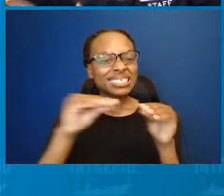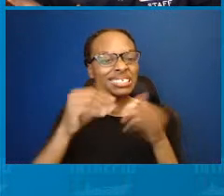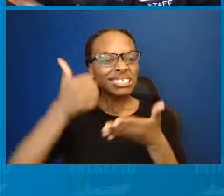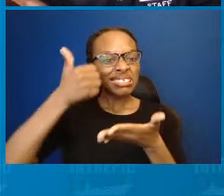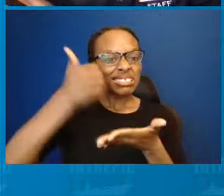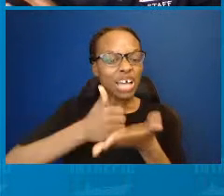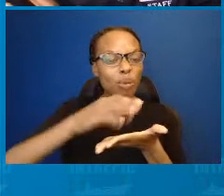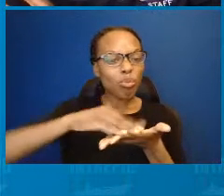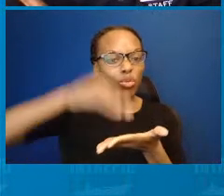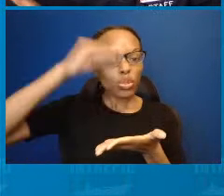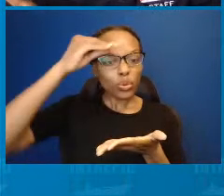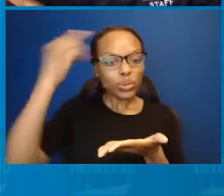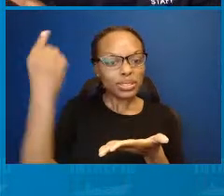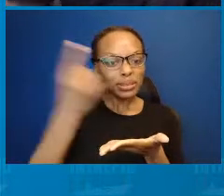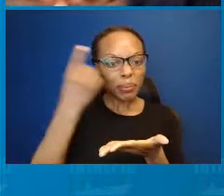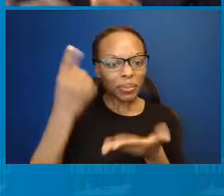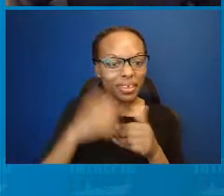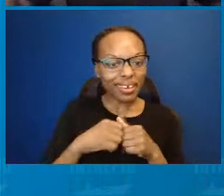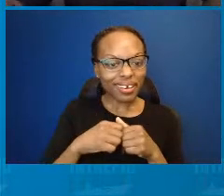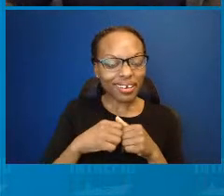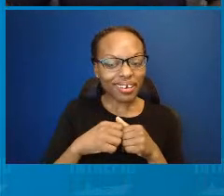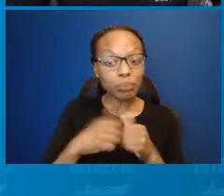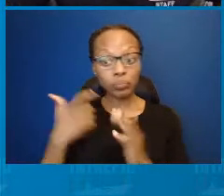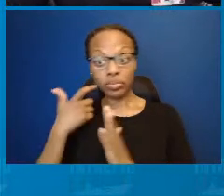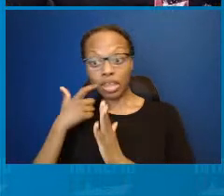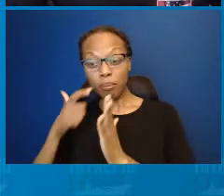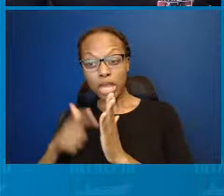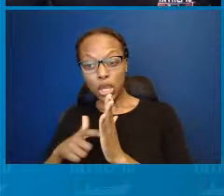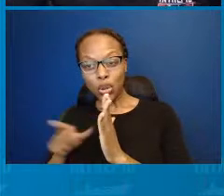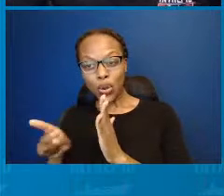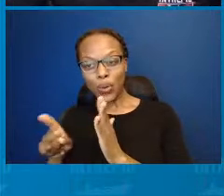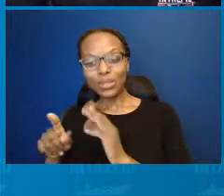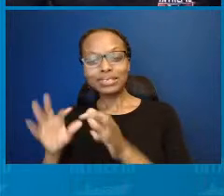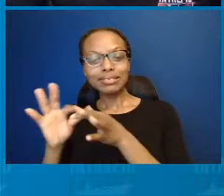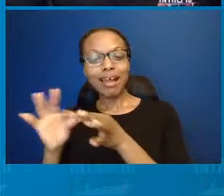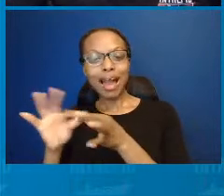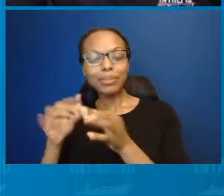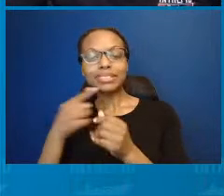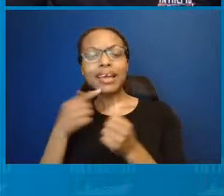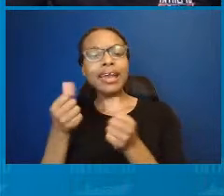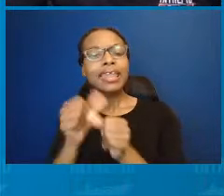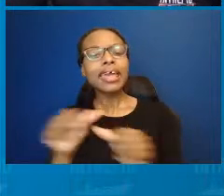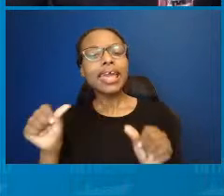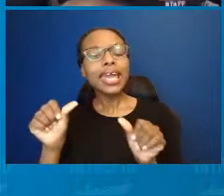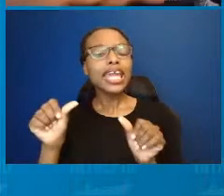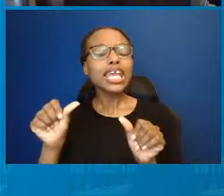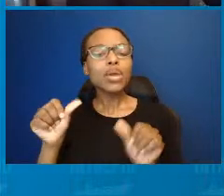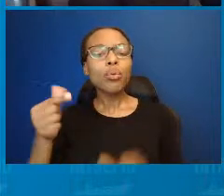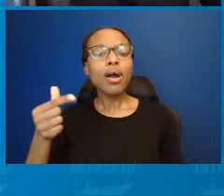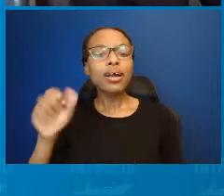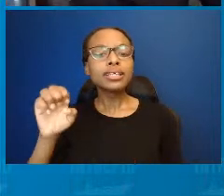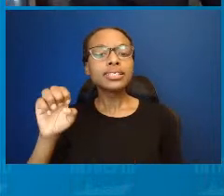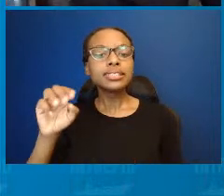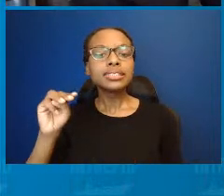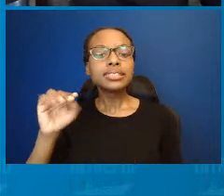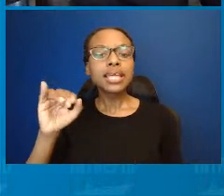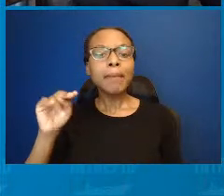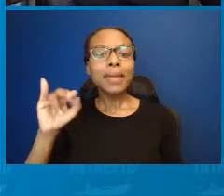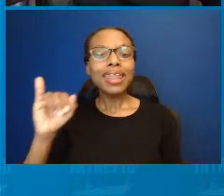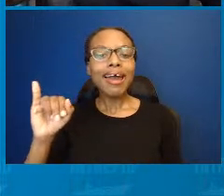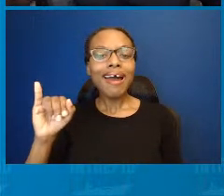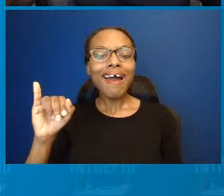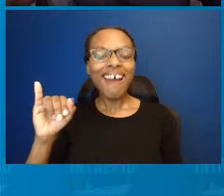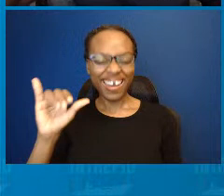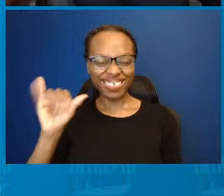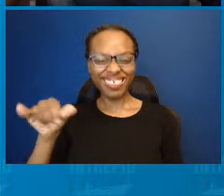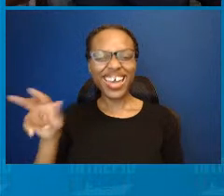Gemini is a zodiac sign, and a zodiac sign is just pretty much the signs that the sun goes through certain parts of the